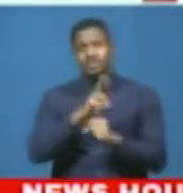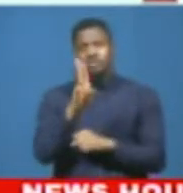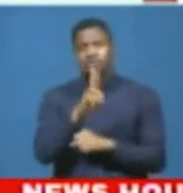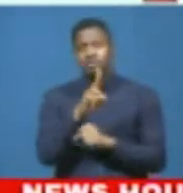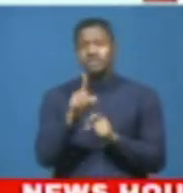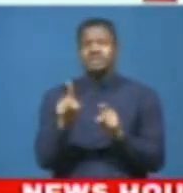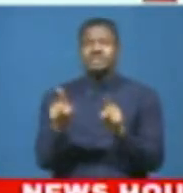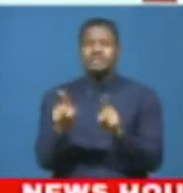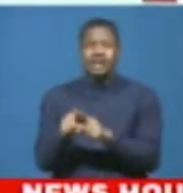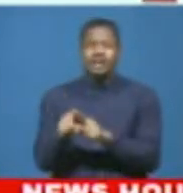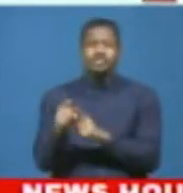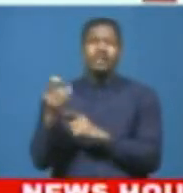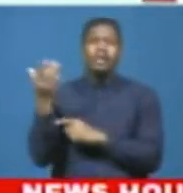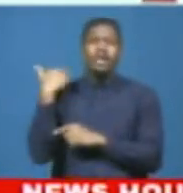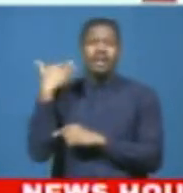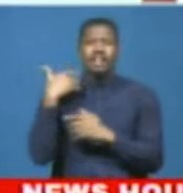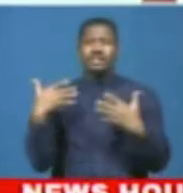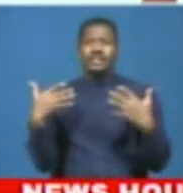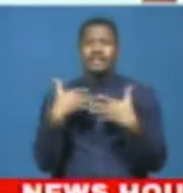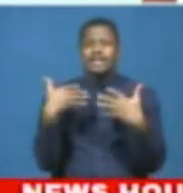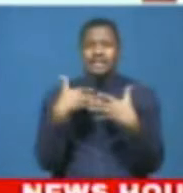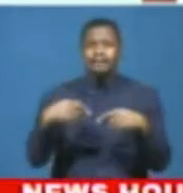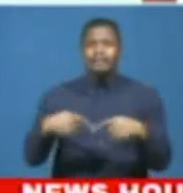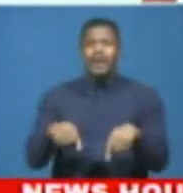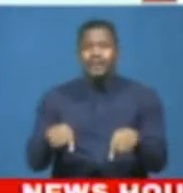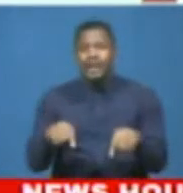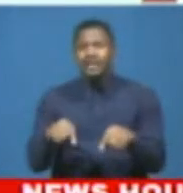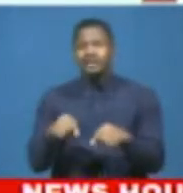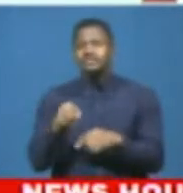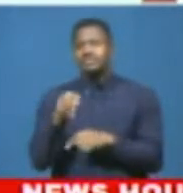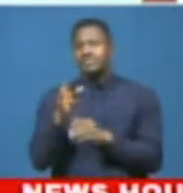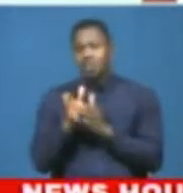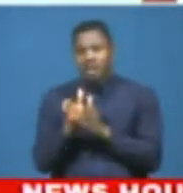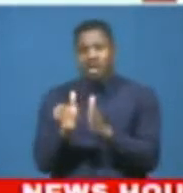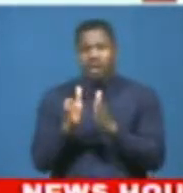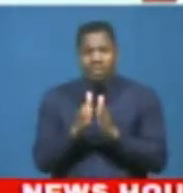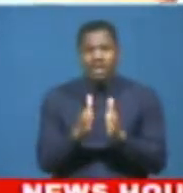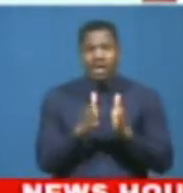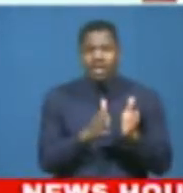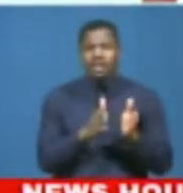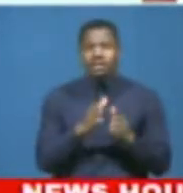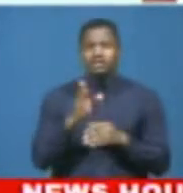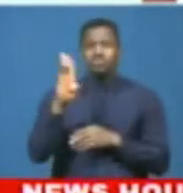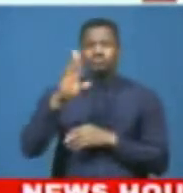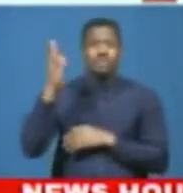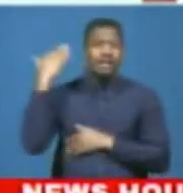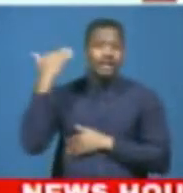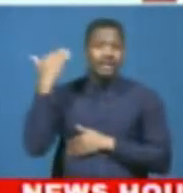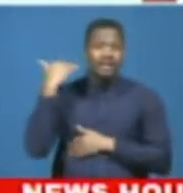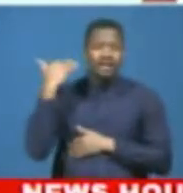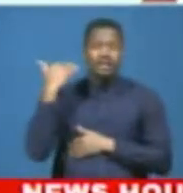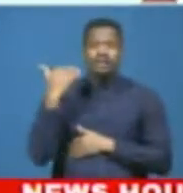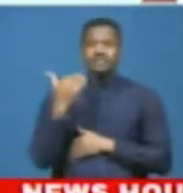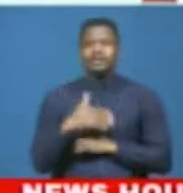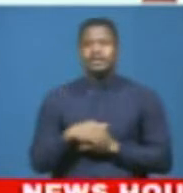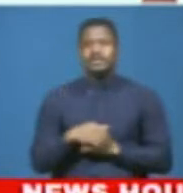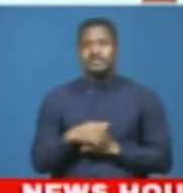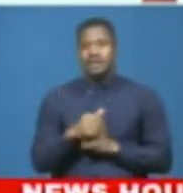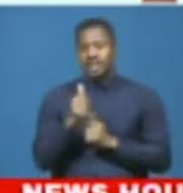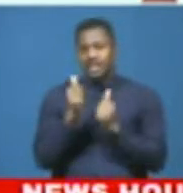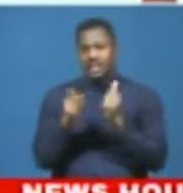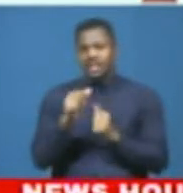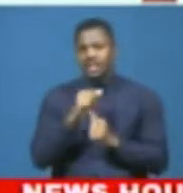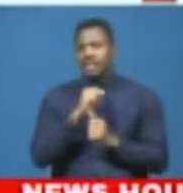same intimidation and the methods they applied earlier on, which did